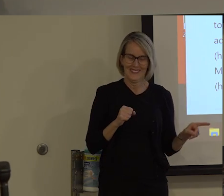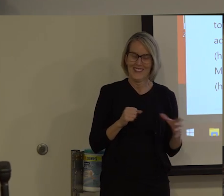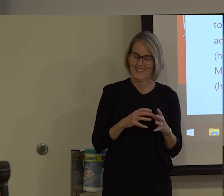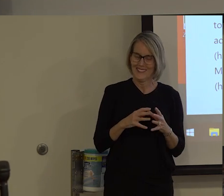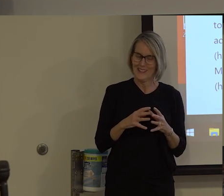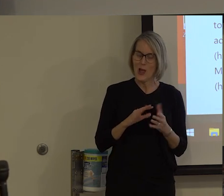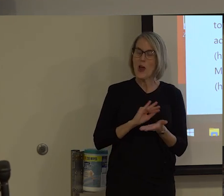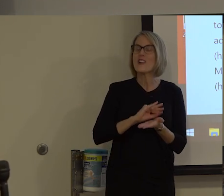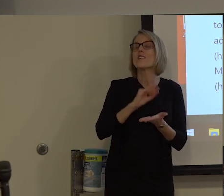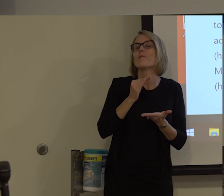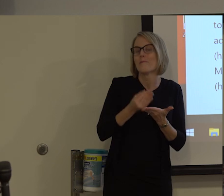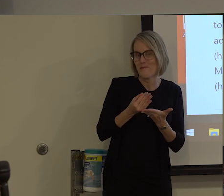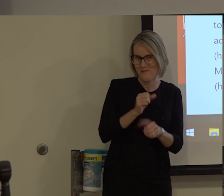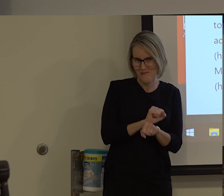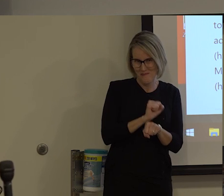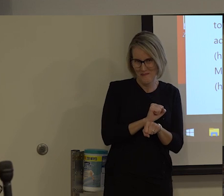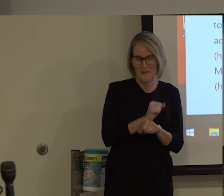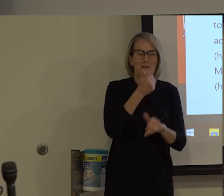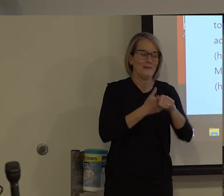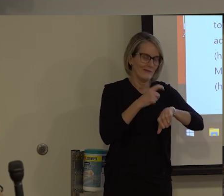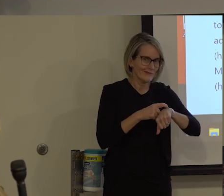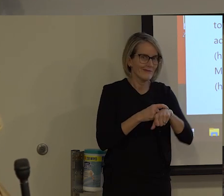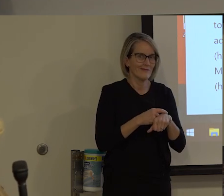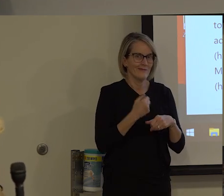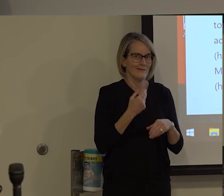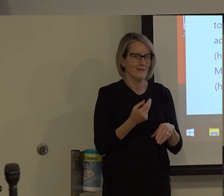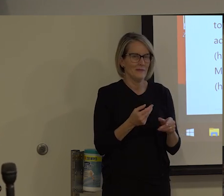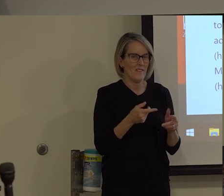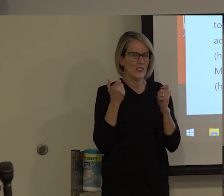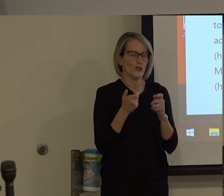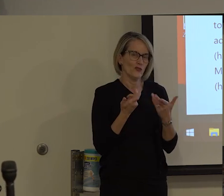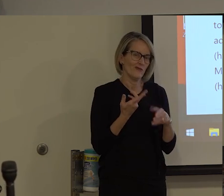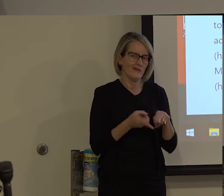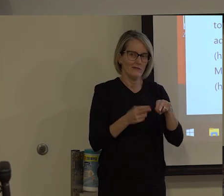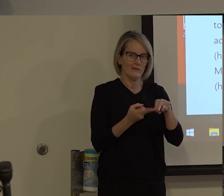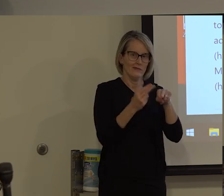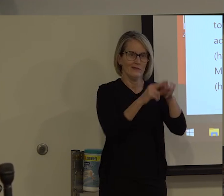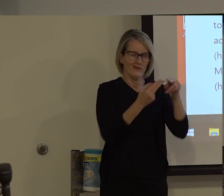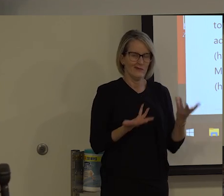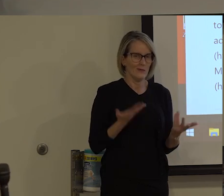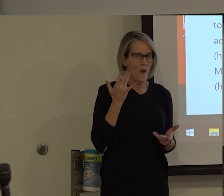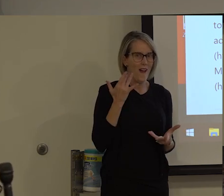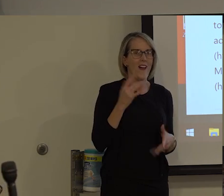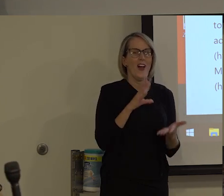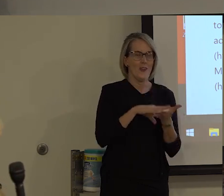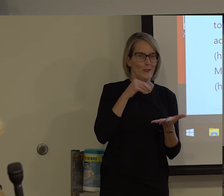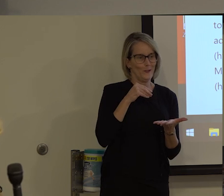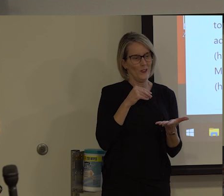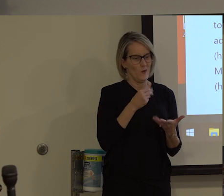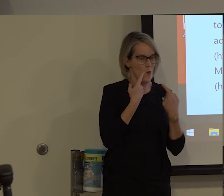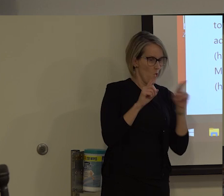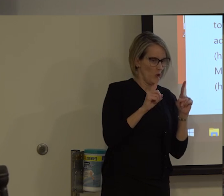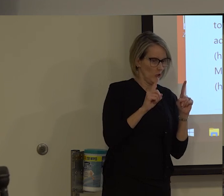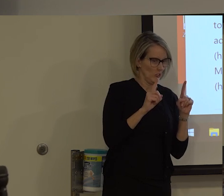think every time we do it, it gets faster and faster because now we've sort of learned what does work and what doesn't work. We're working on those